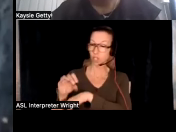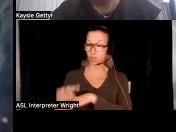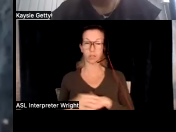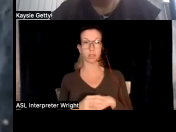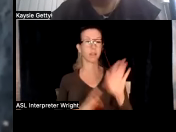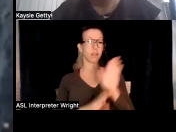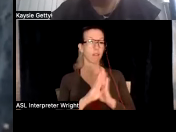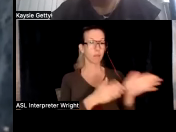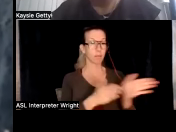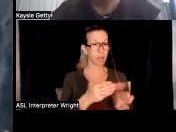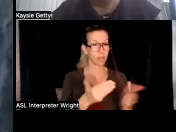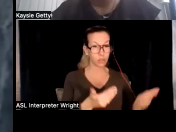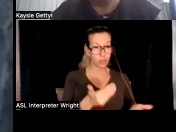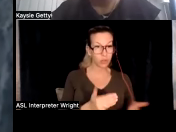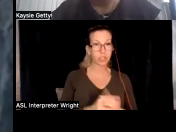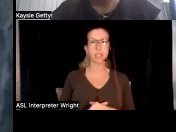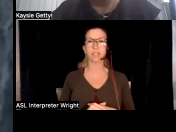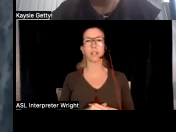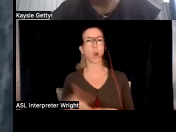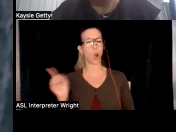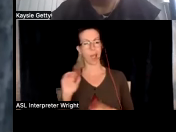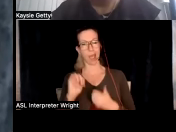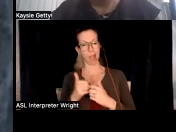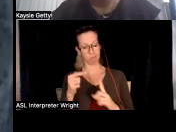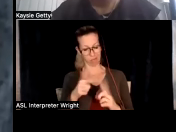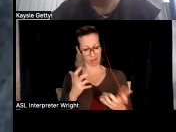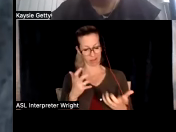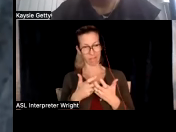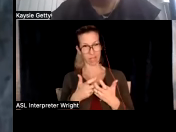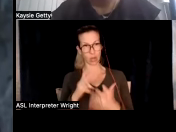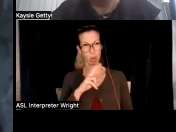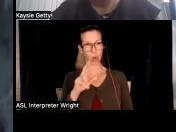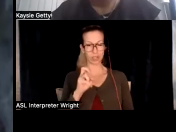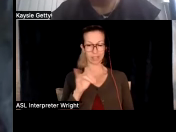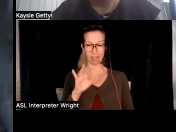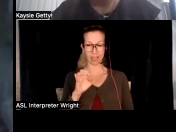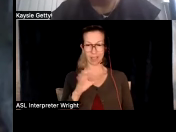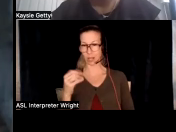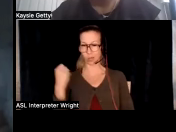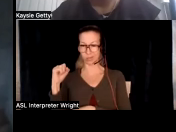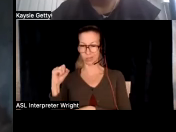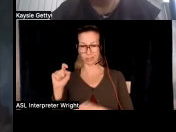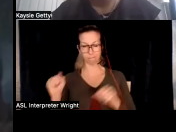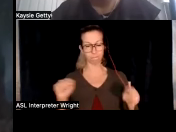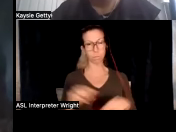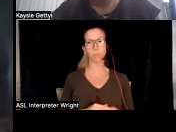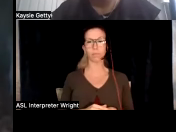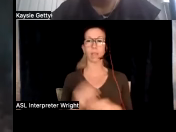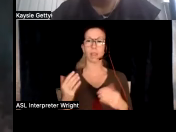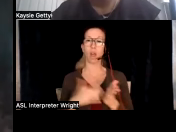for services, where does this fit both resistance and resilience? And so one of the things that we do a lot when we're called in